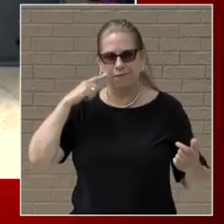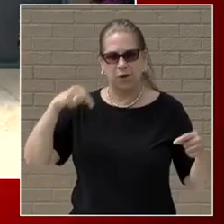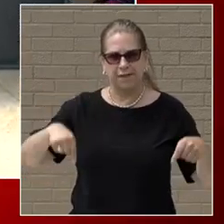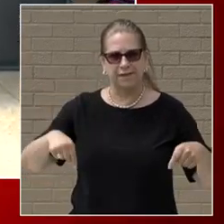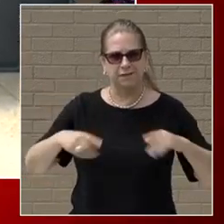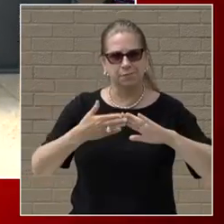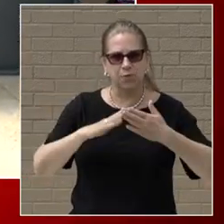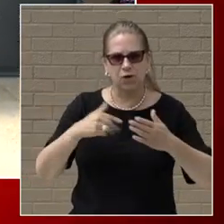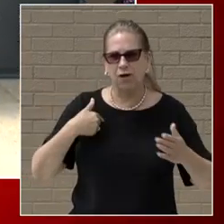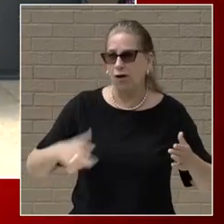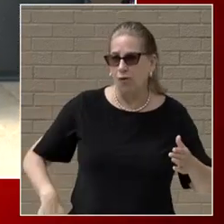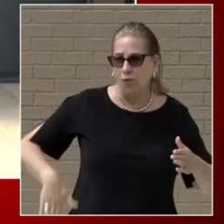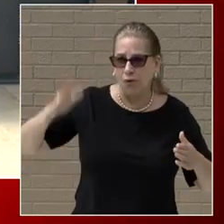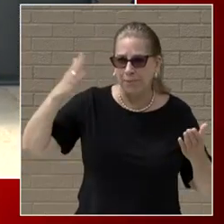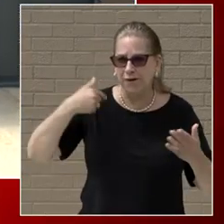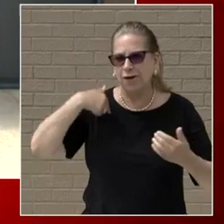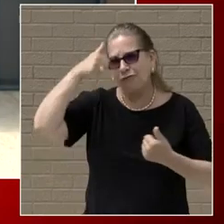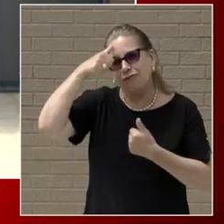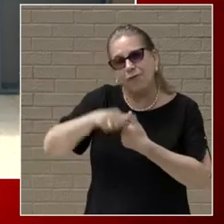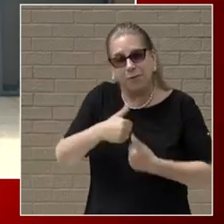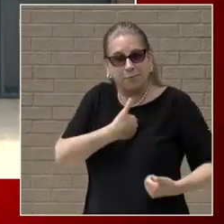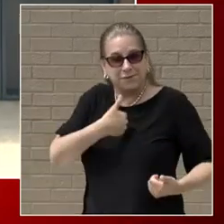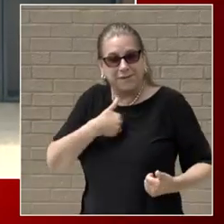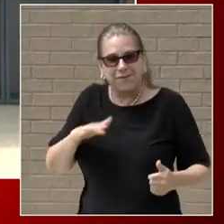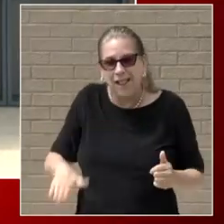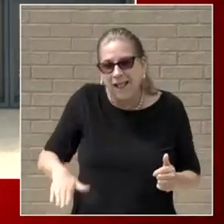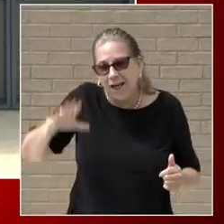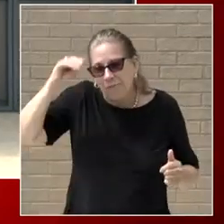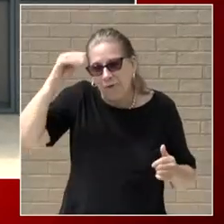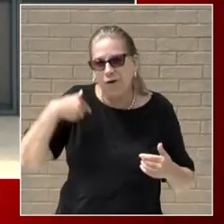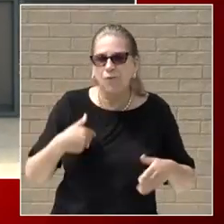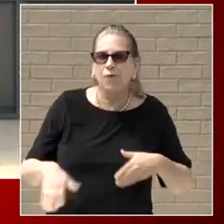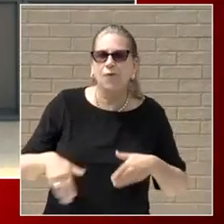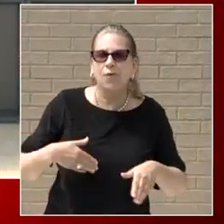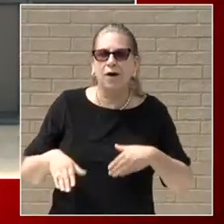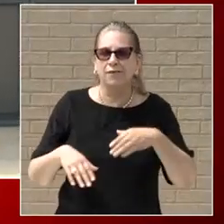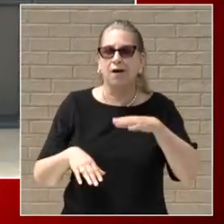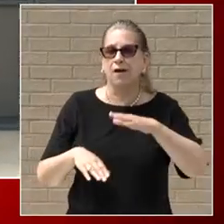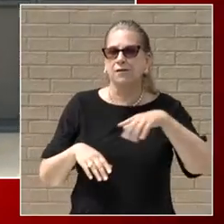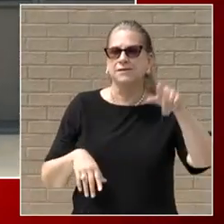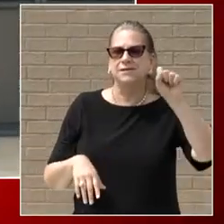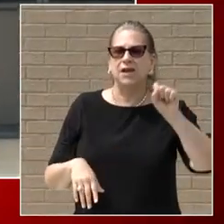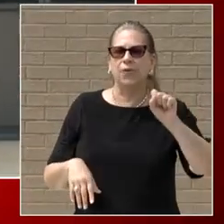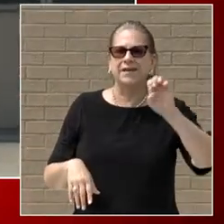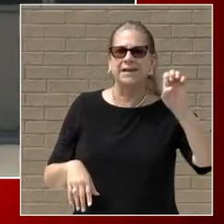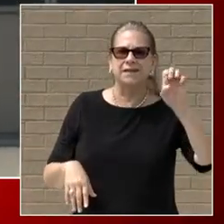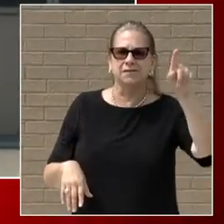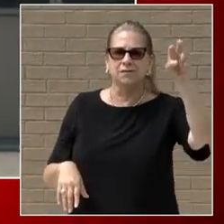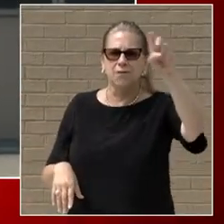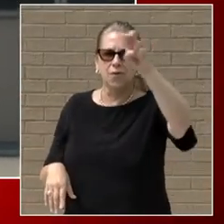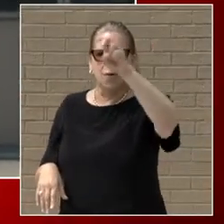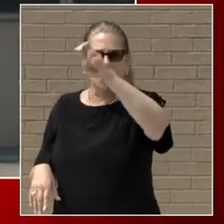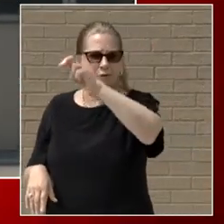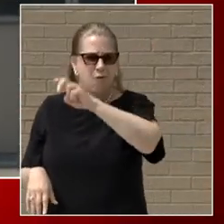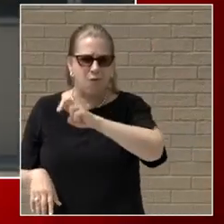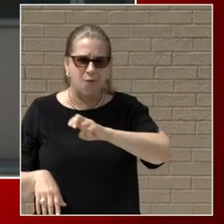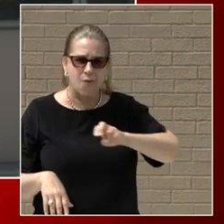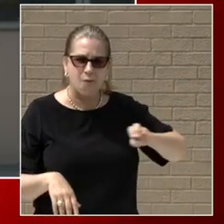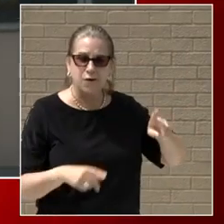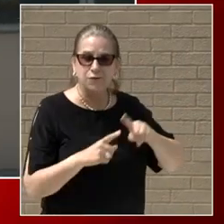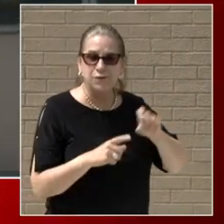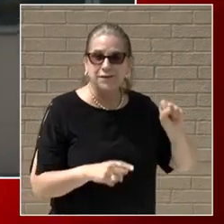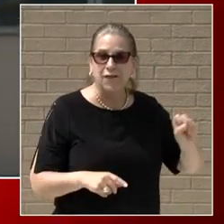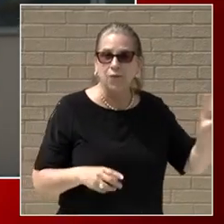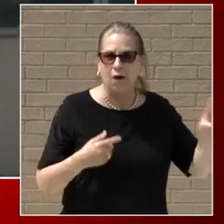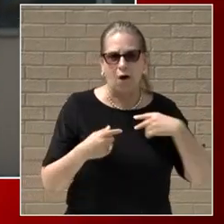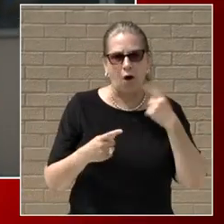boy walking from Hannah Place, Southeast, coming through C.W. Harris Elementary and passing this rec on a daily basis.